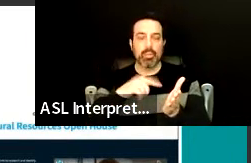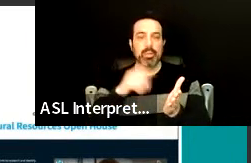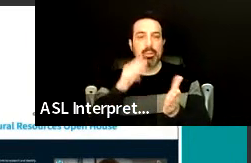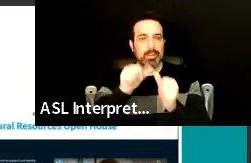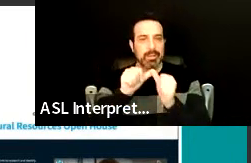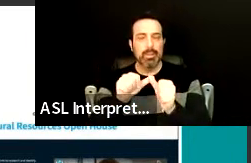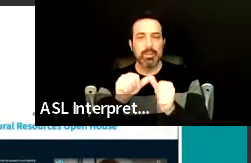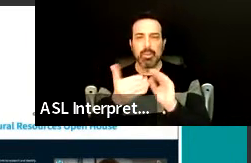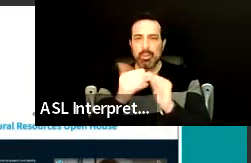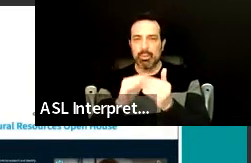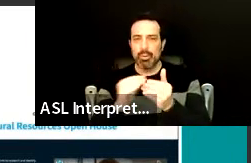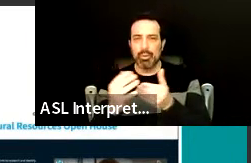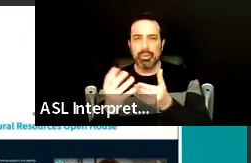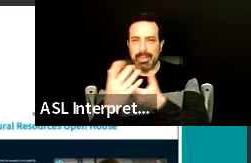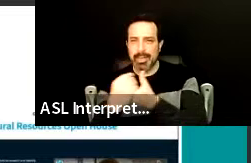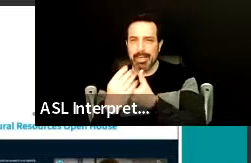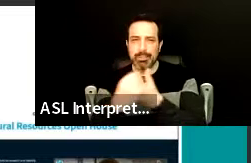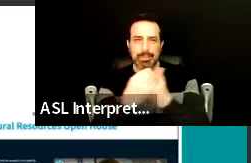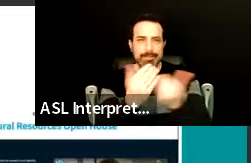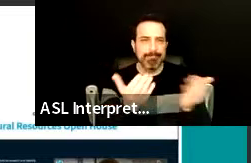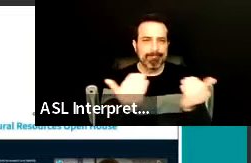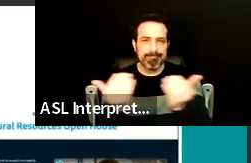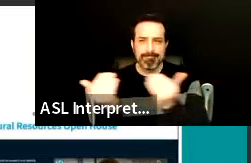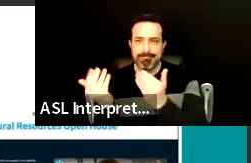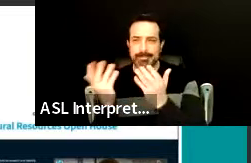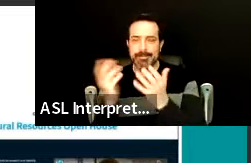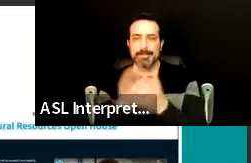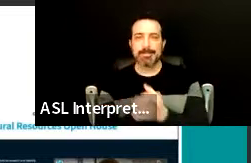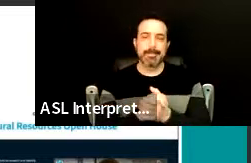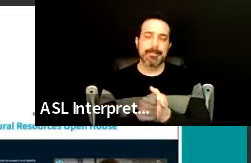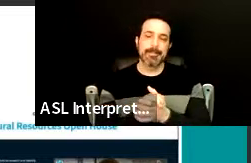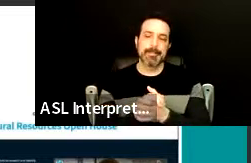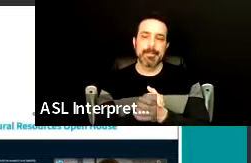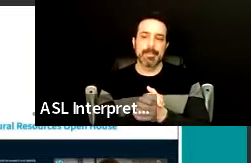community engagement, getting to